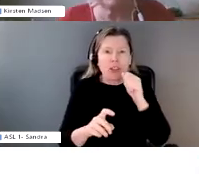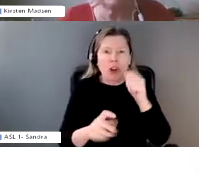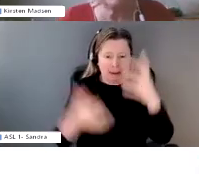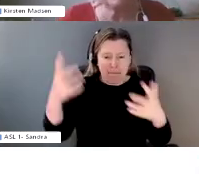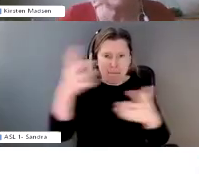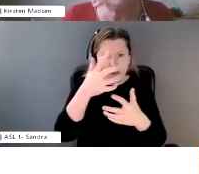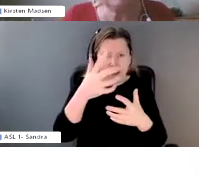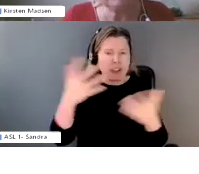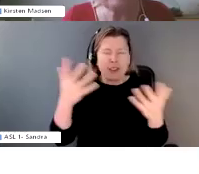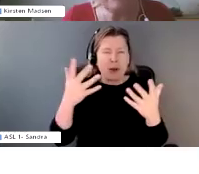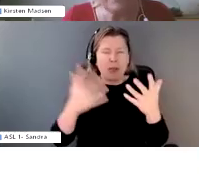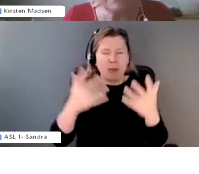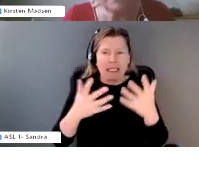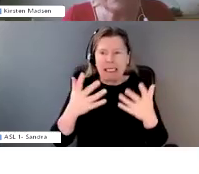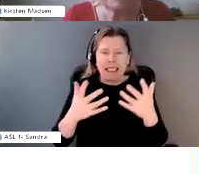ethical reasons.